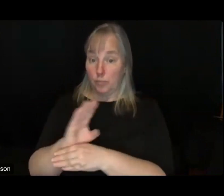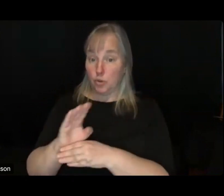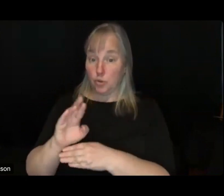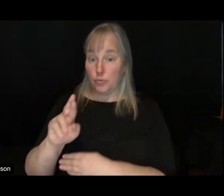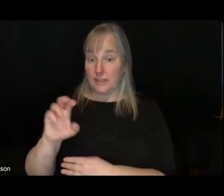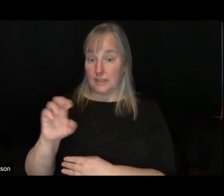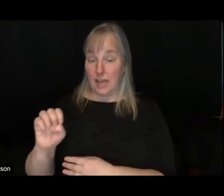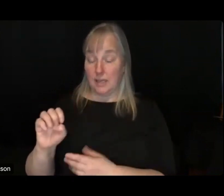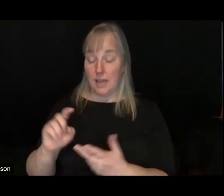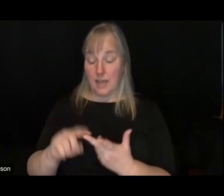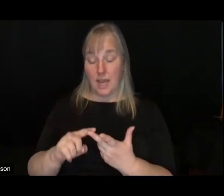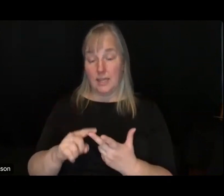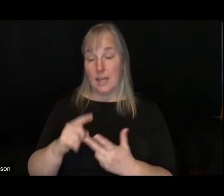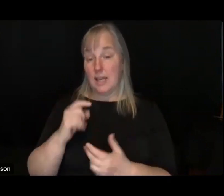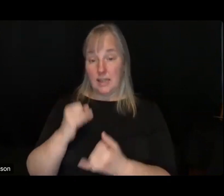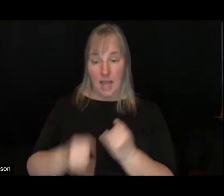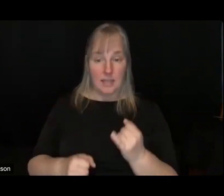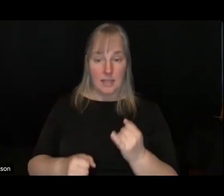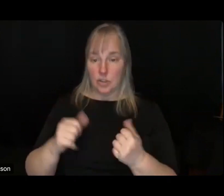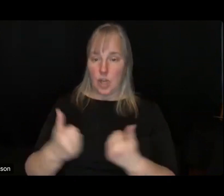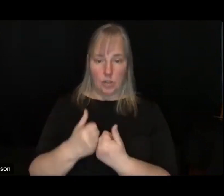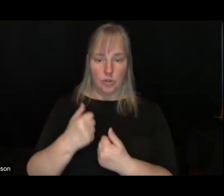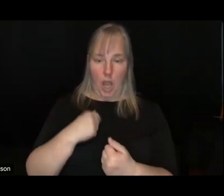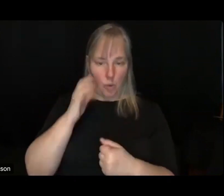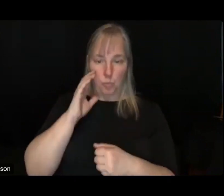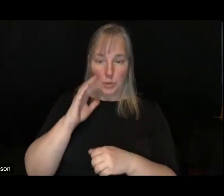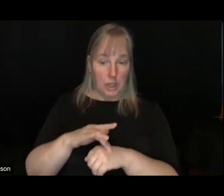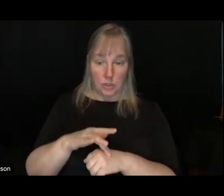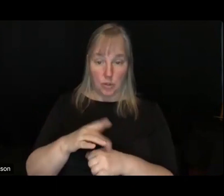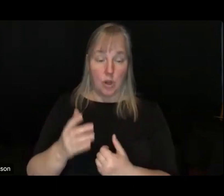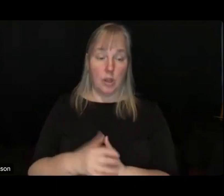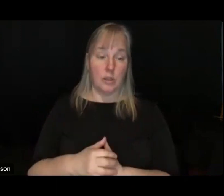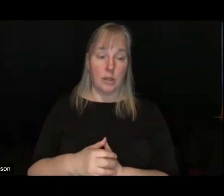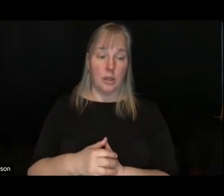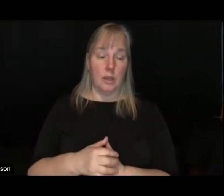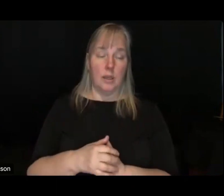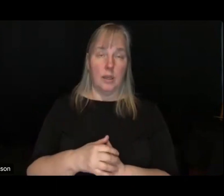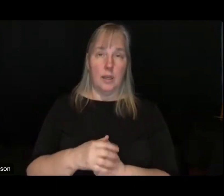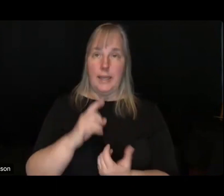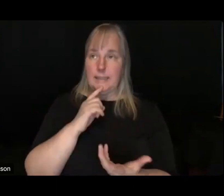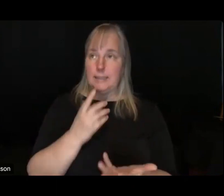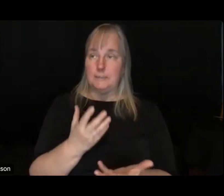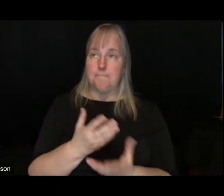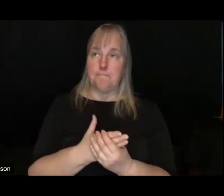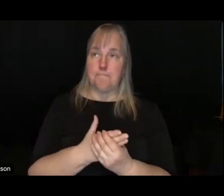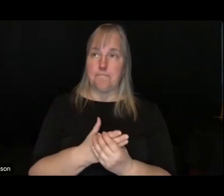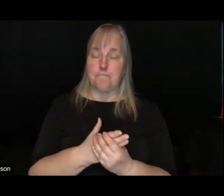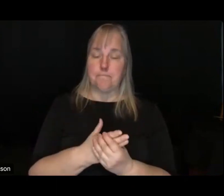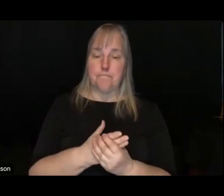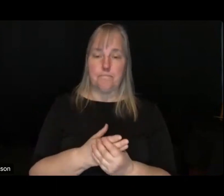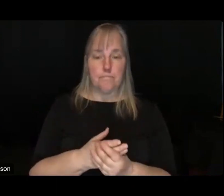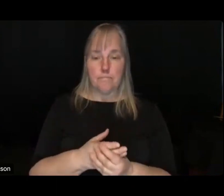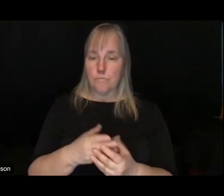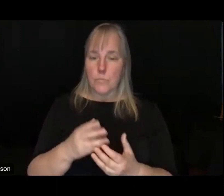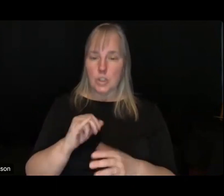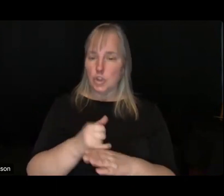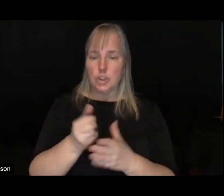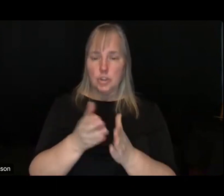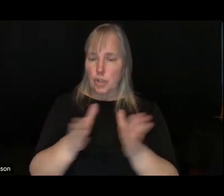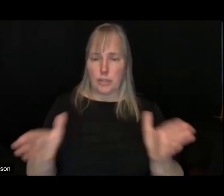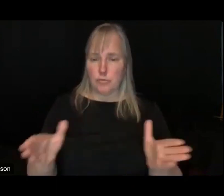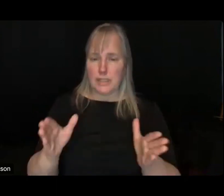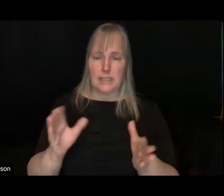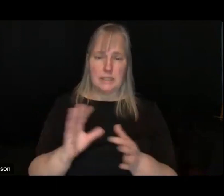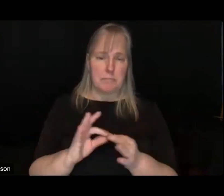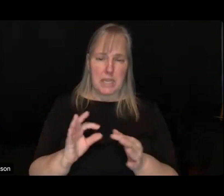And then the last challenge I would touch on is the just generally speaking, some